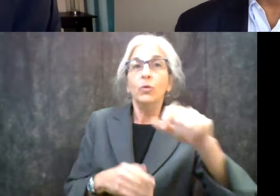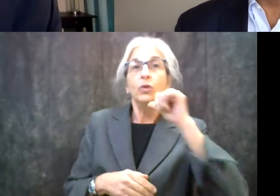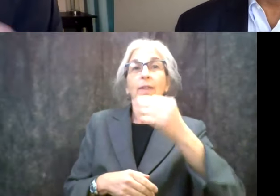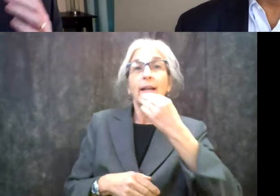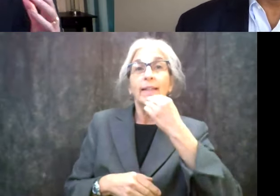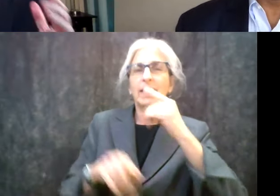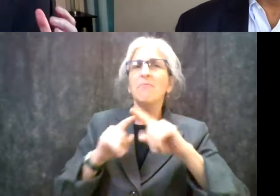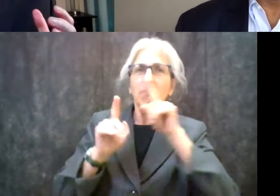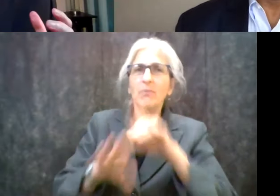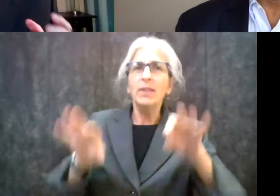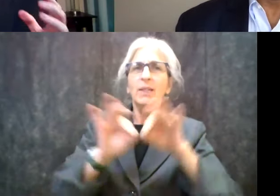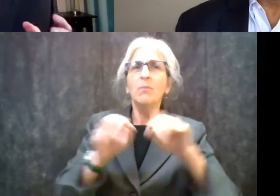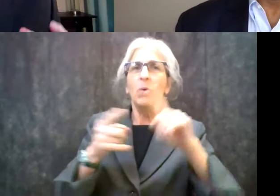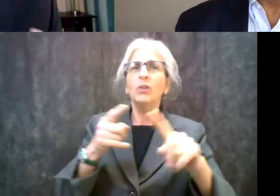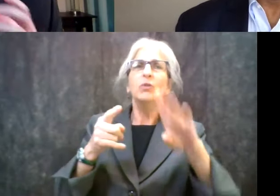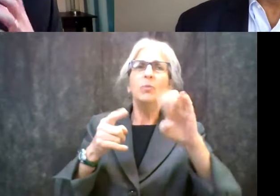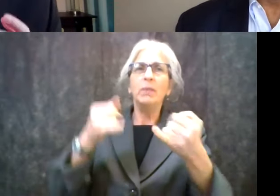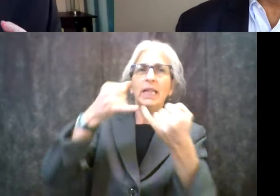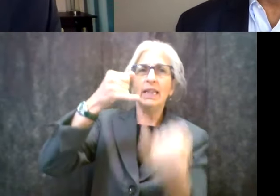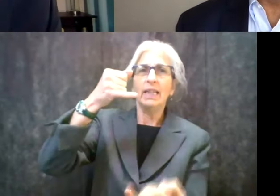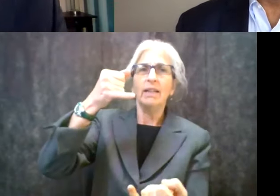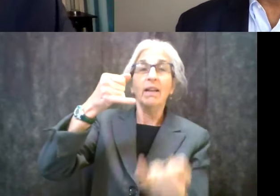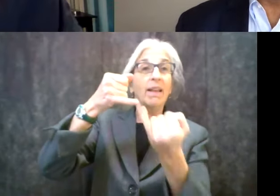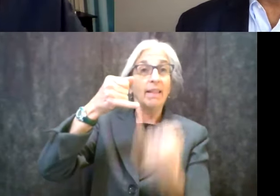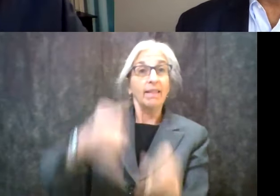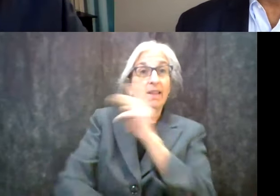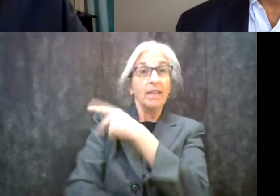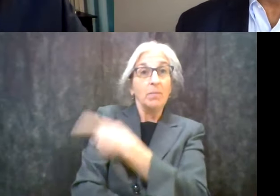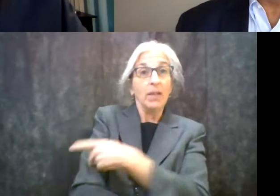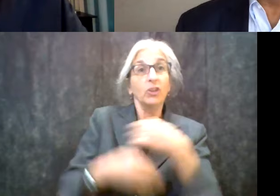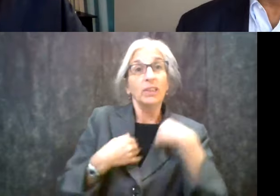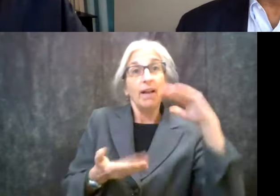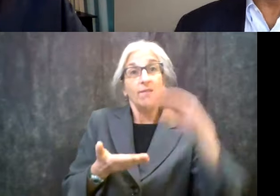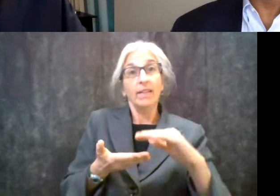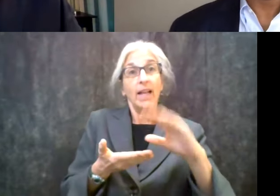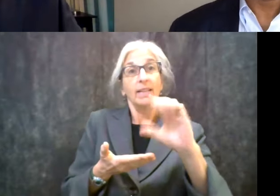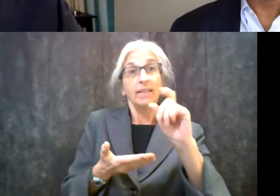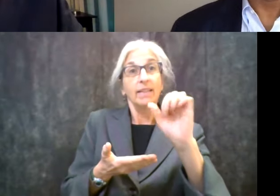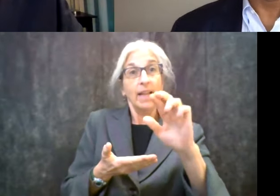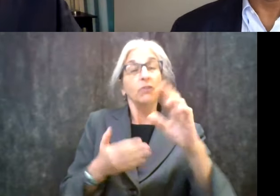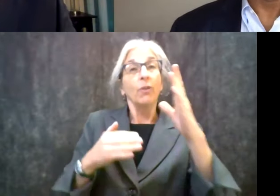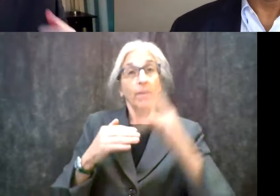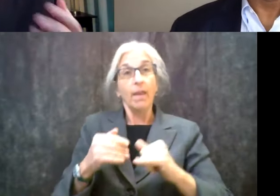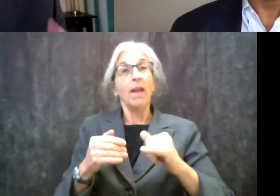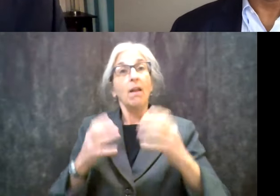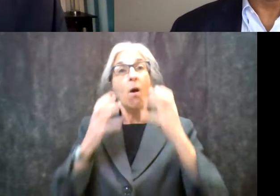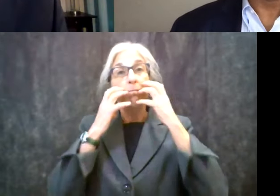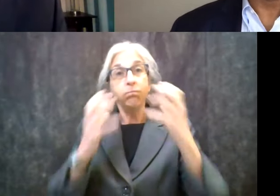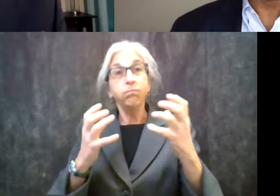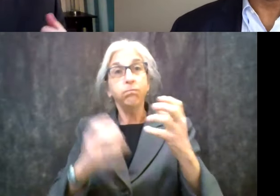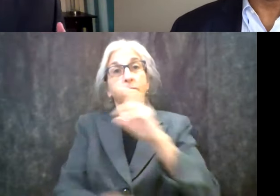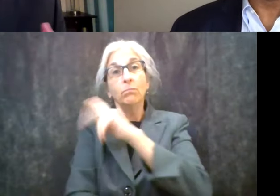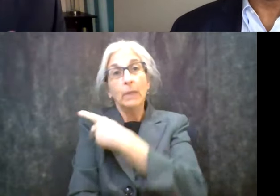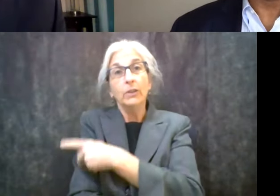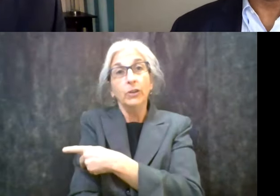thin, because thin patients have less cancer than obese patients. And then the last recommendation we have pretty good